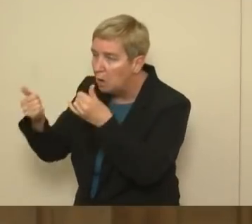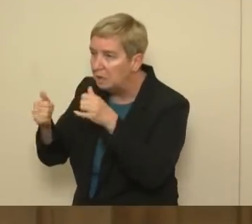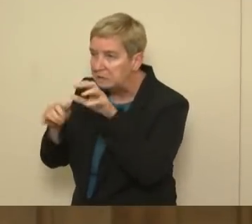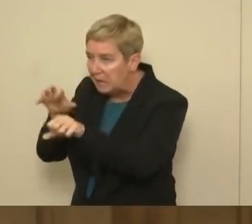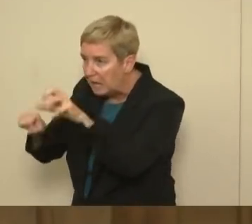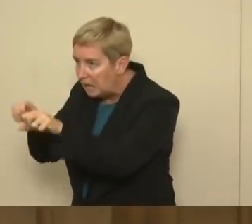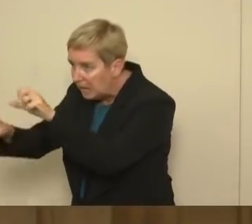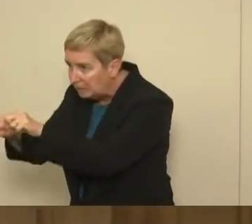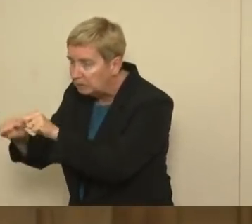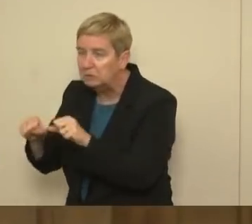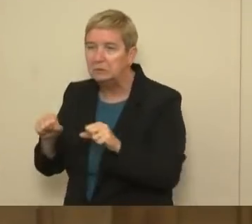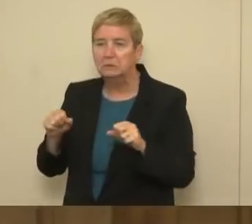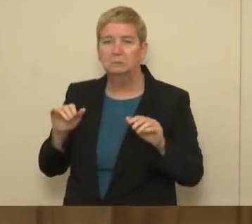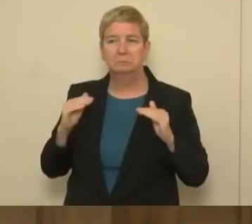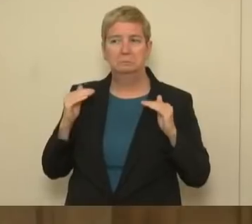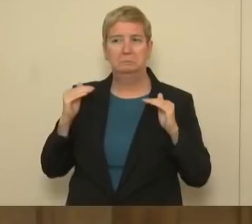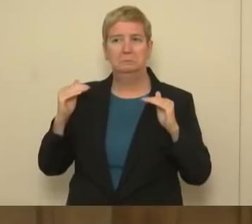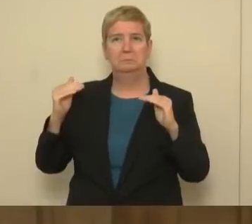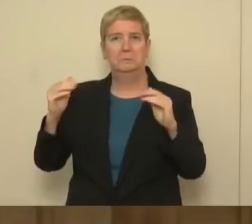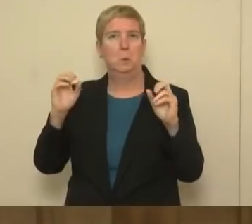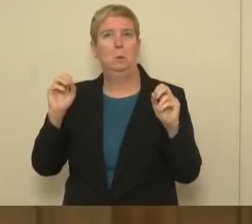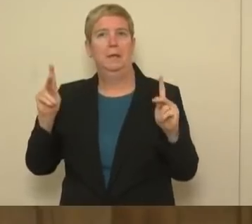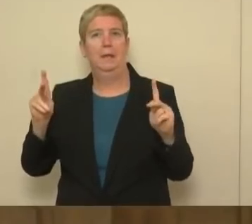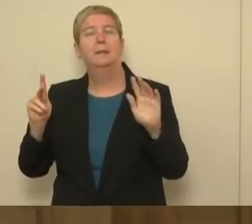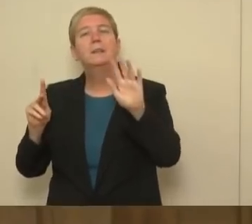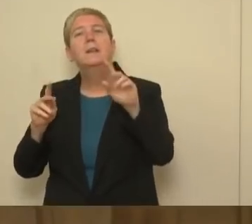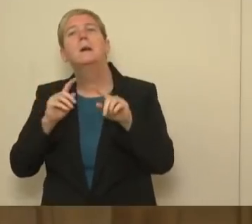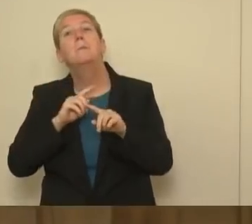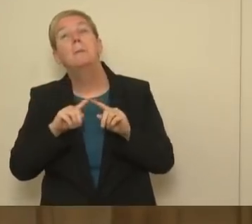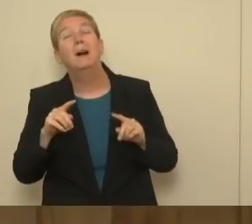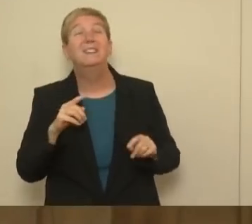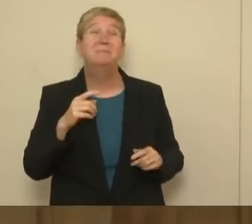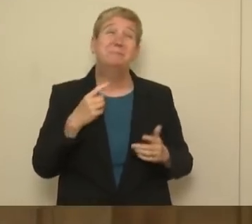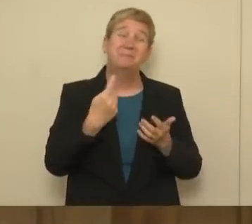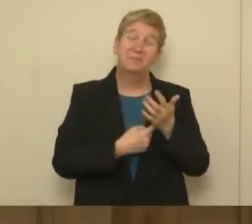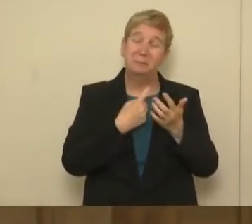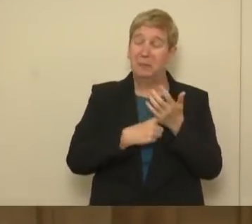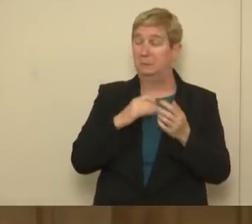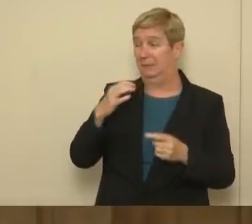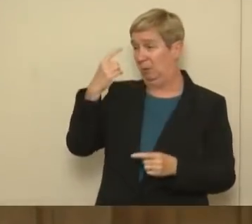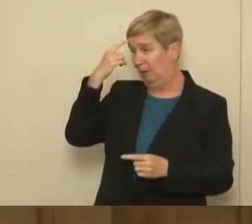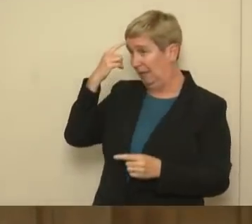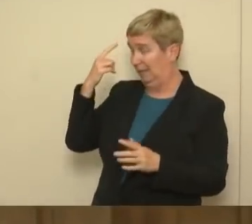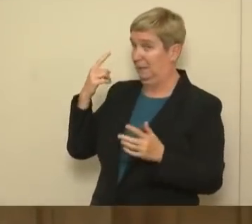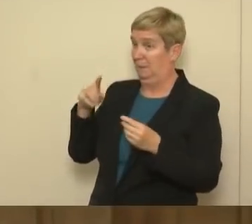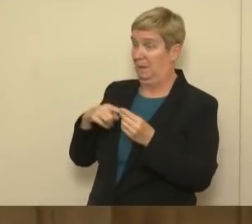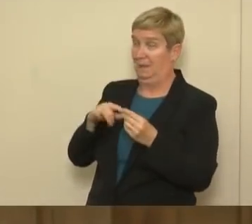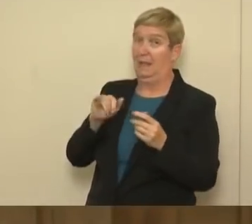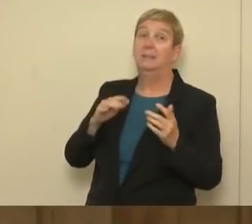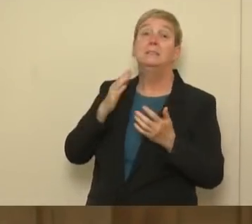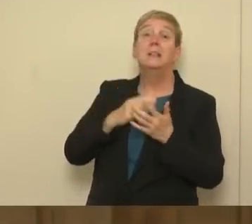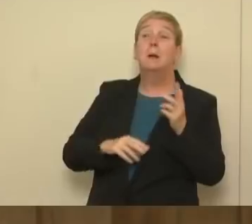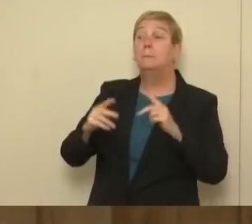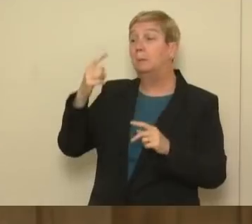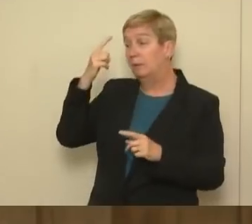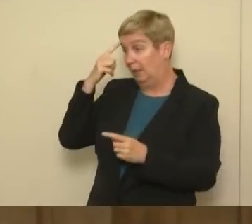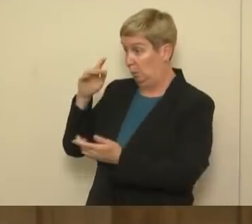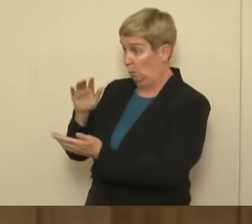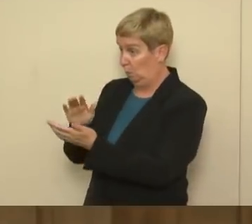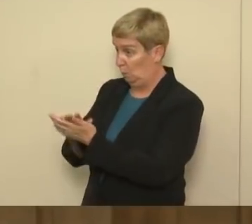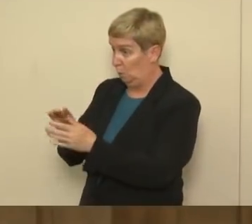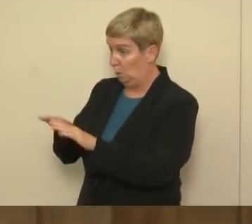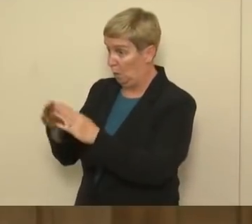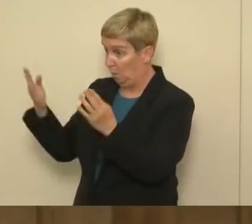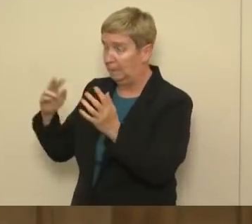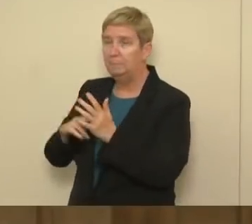though, that if people take, for example, a school reopening as a cue to get out more, not have to wear their mask, it'll be